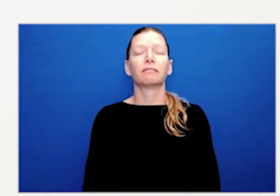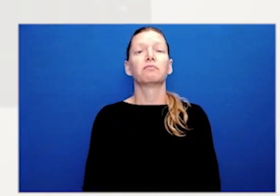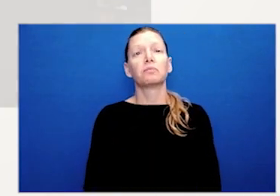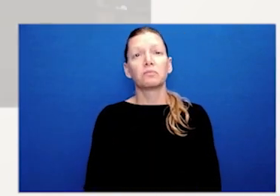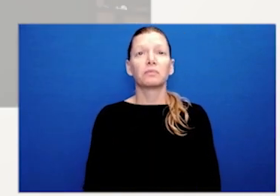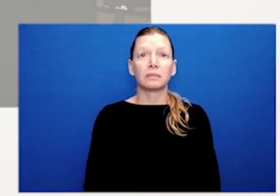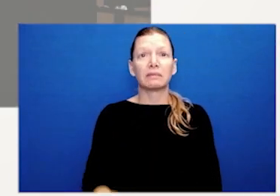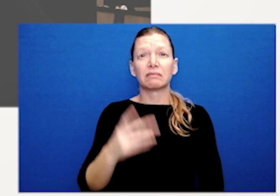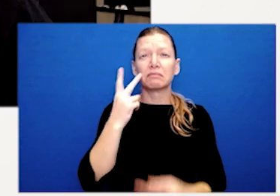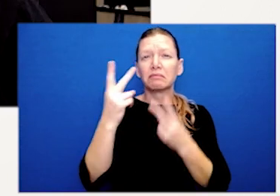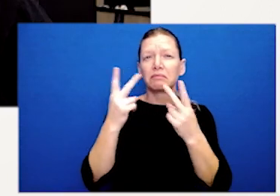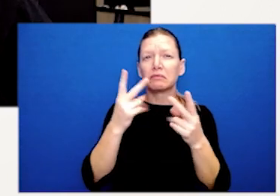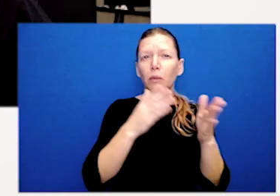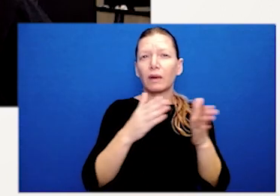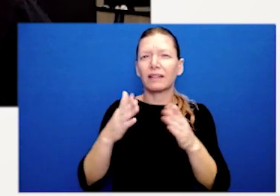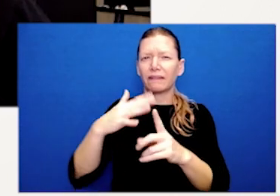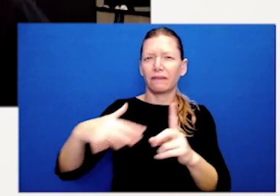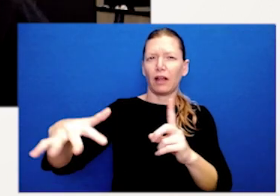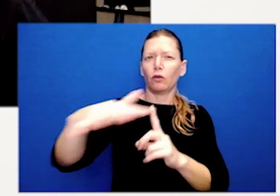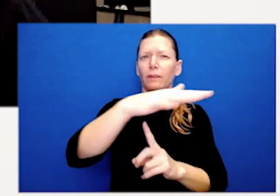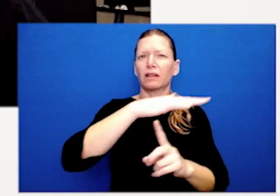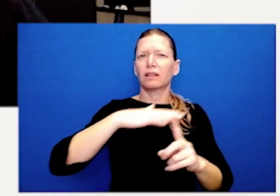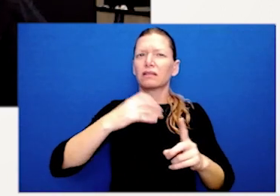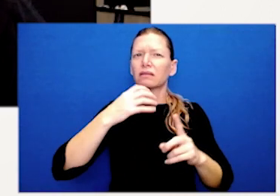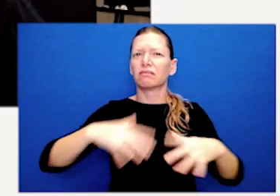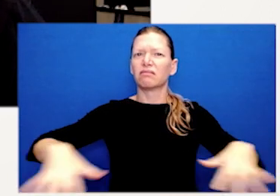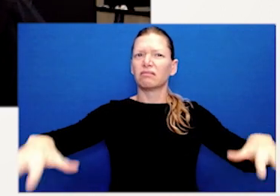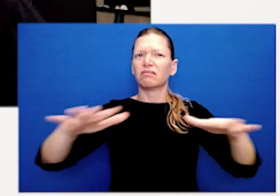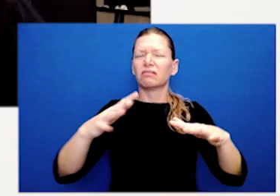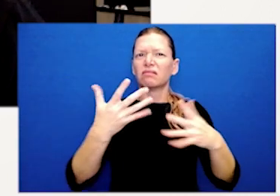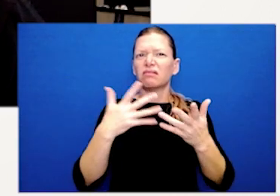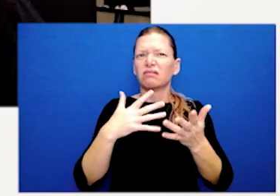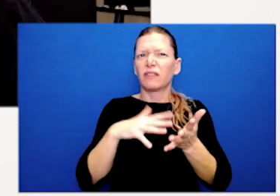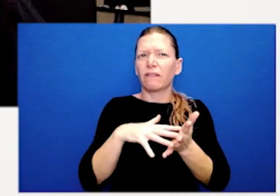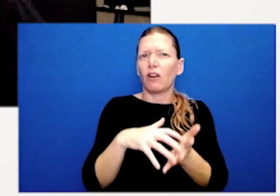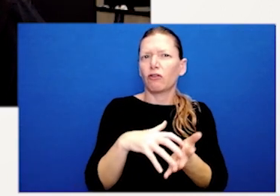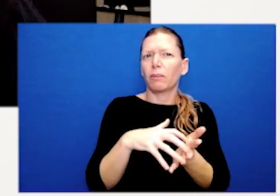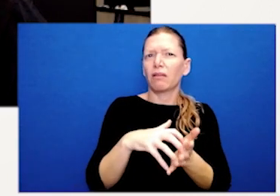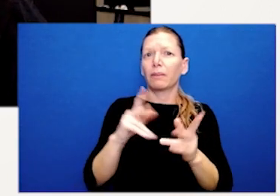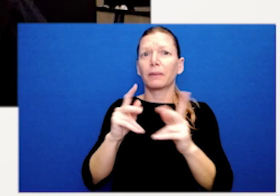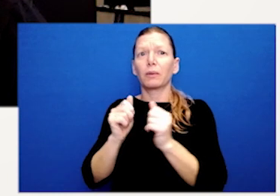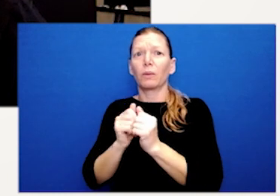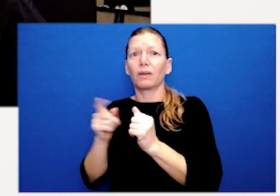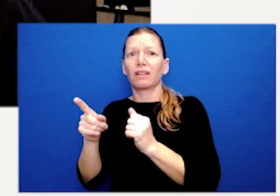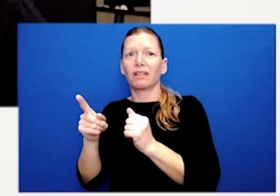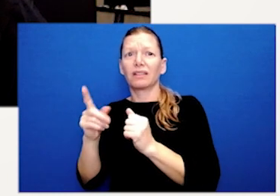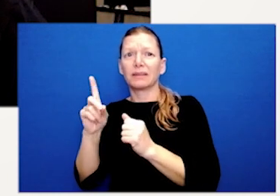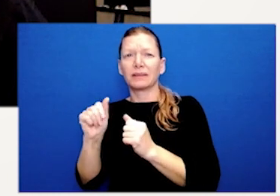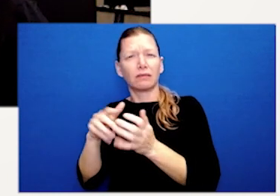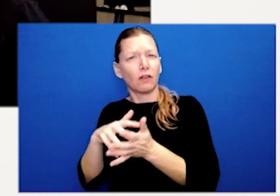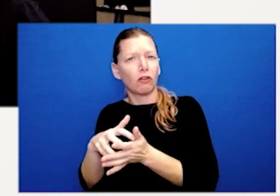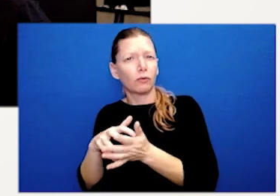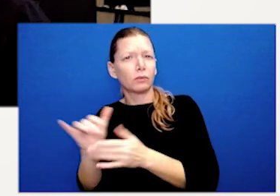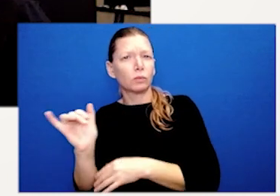You know, seeing the ways in which the environment is vulnerable and people are vulnerable